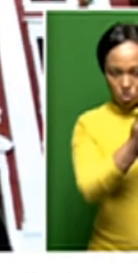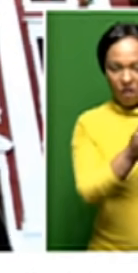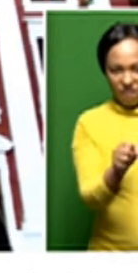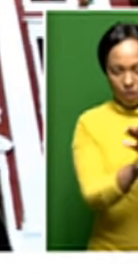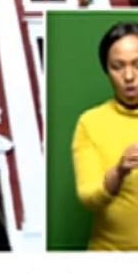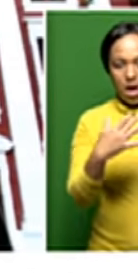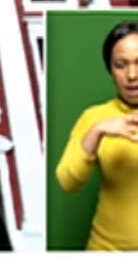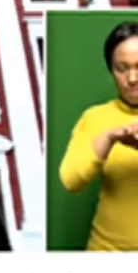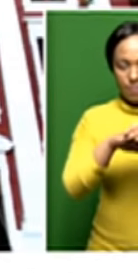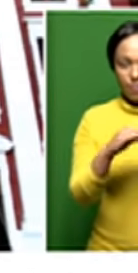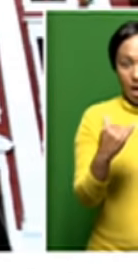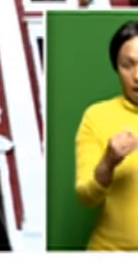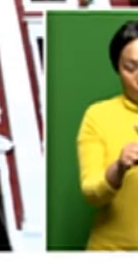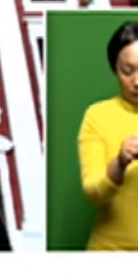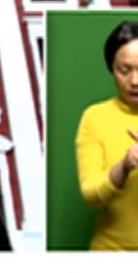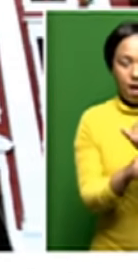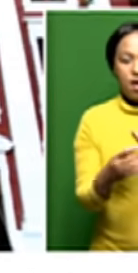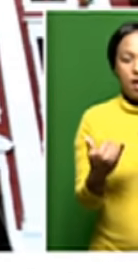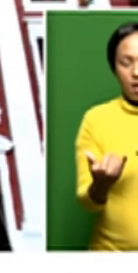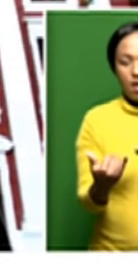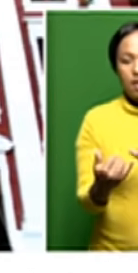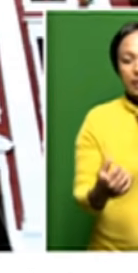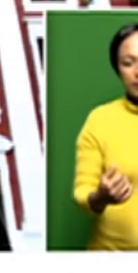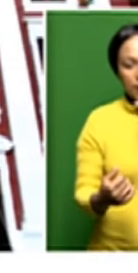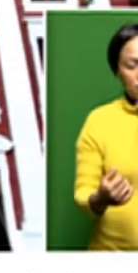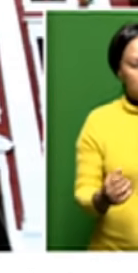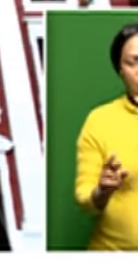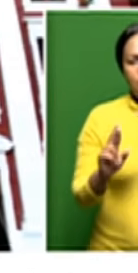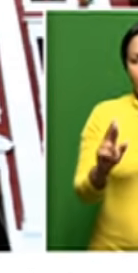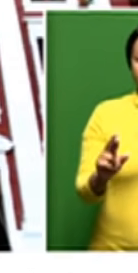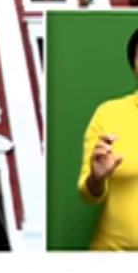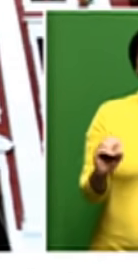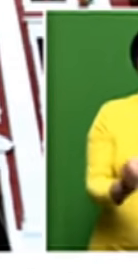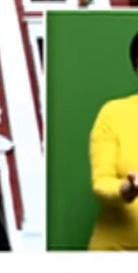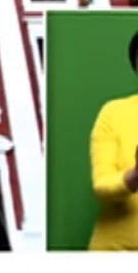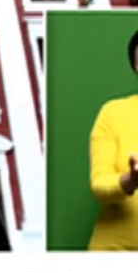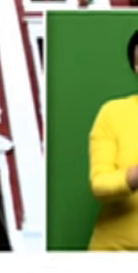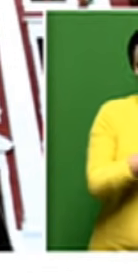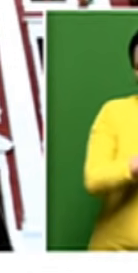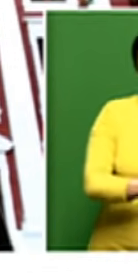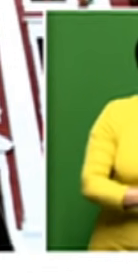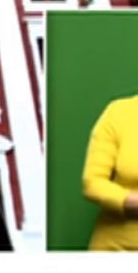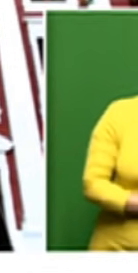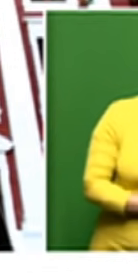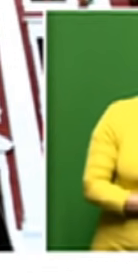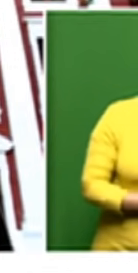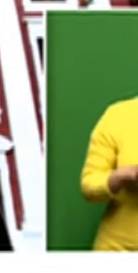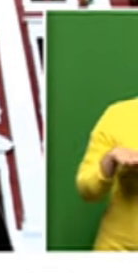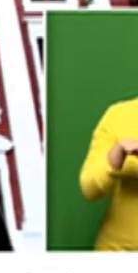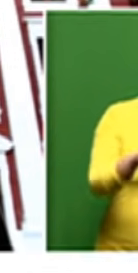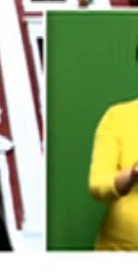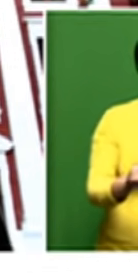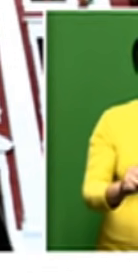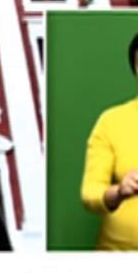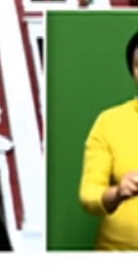that is why even at this early stage, even though there are no reports available on exactly what is happening, we took the position to say